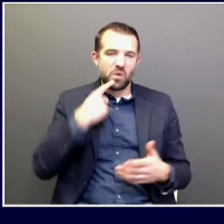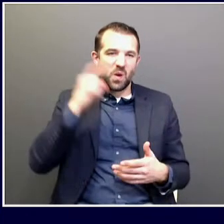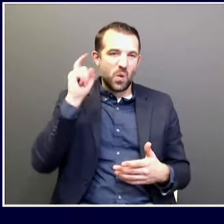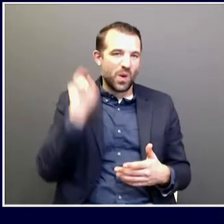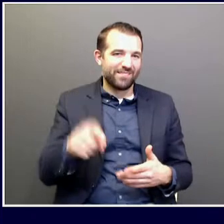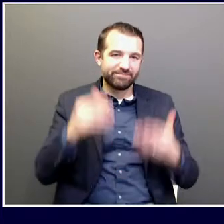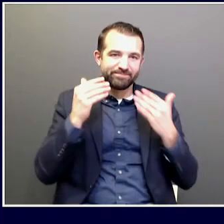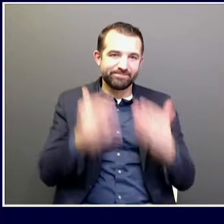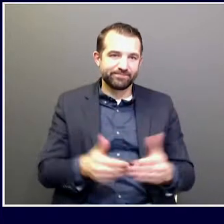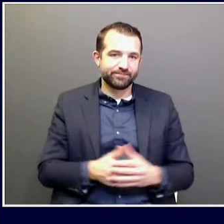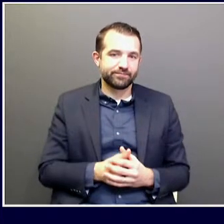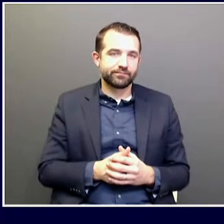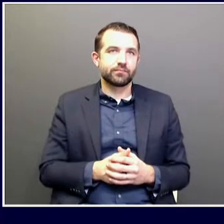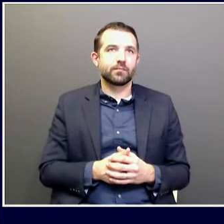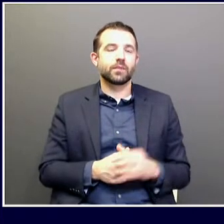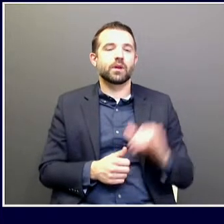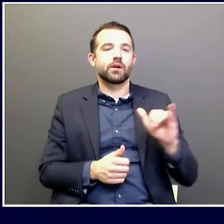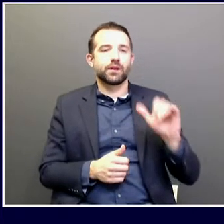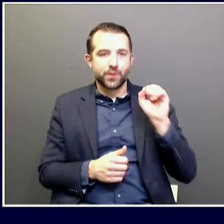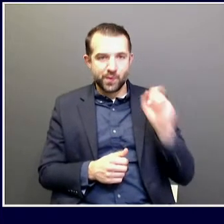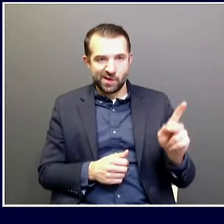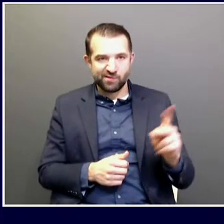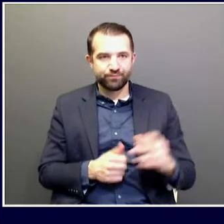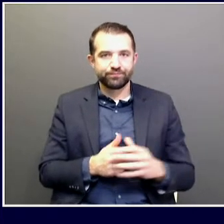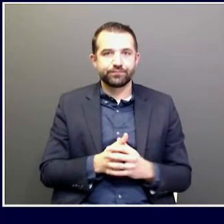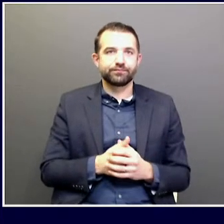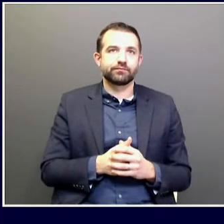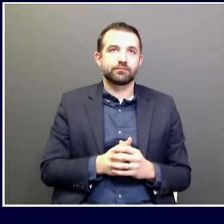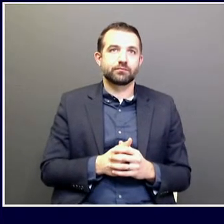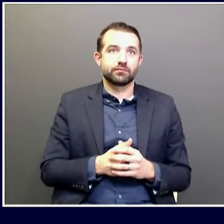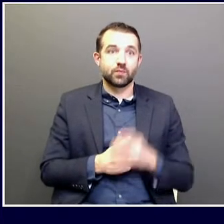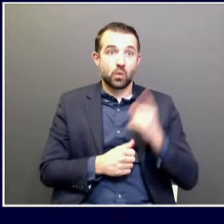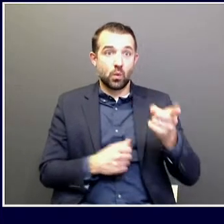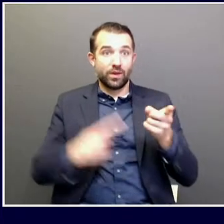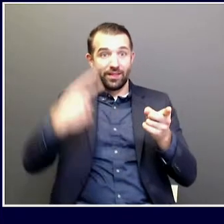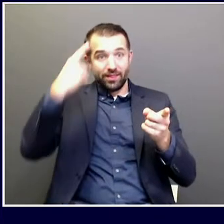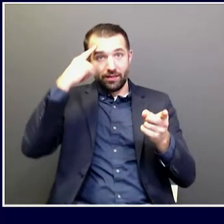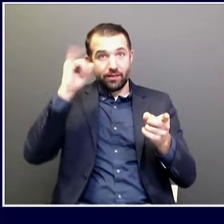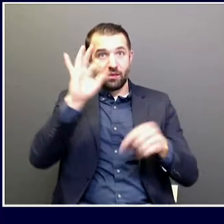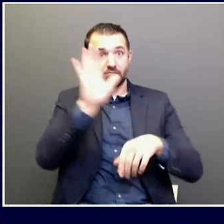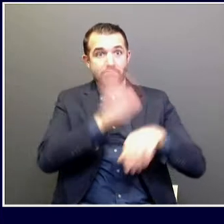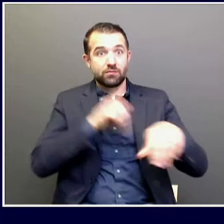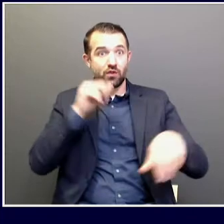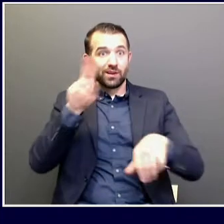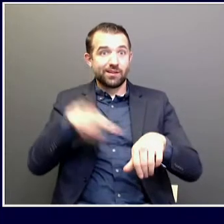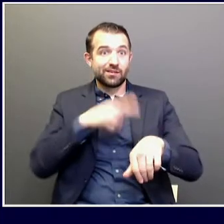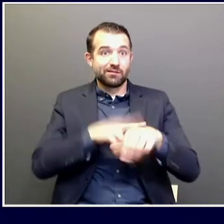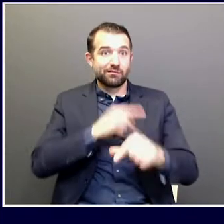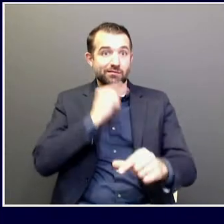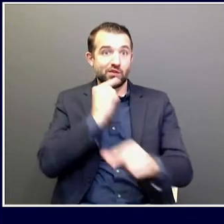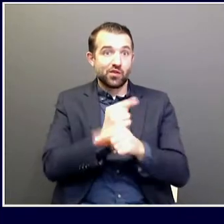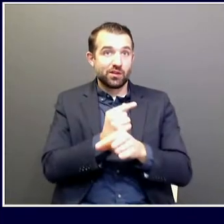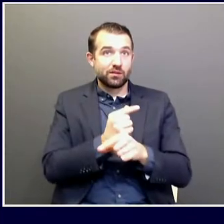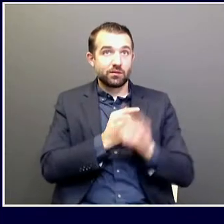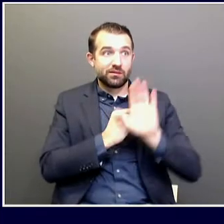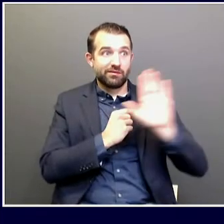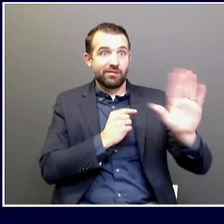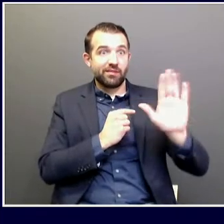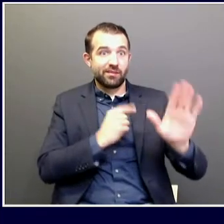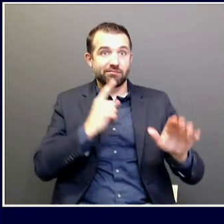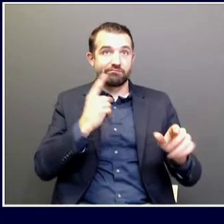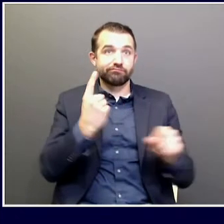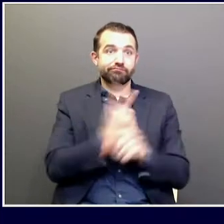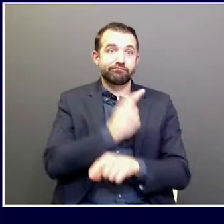And then initially there was some concern that by activating the National Guard, you're pulling some of those folks out of other healthcare jobs. What's changed